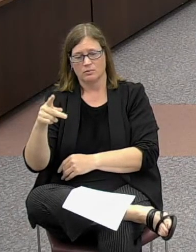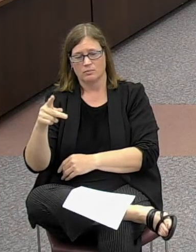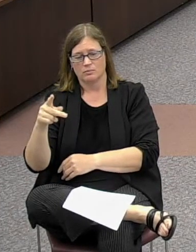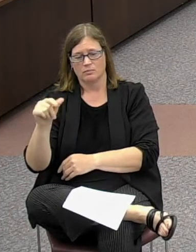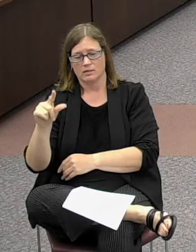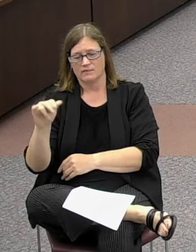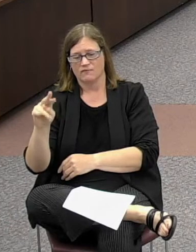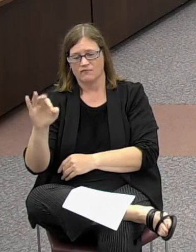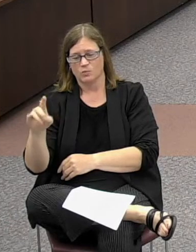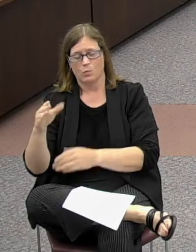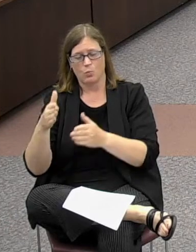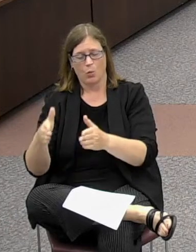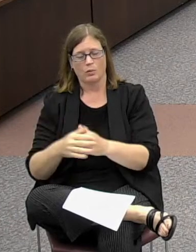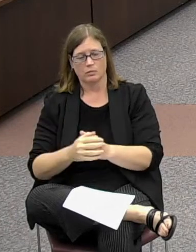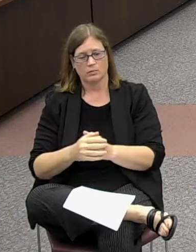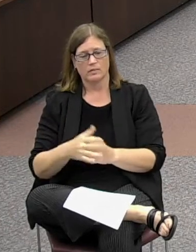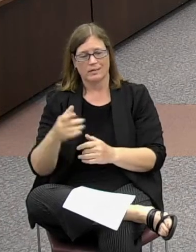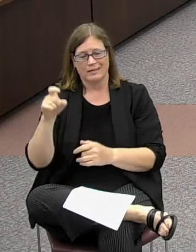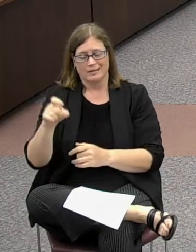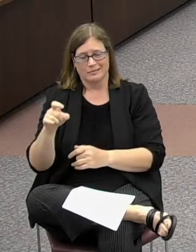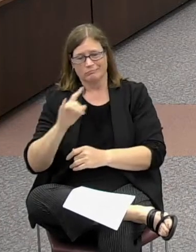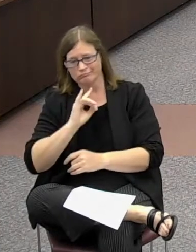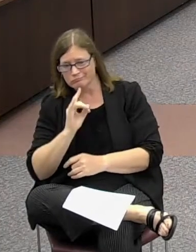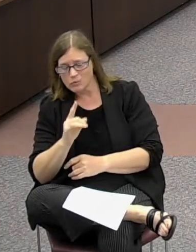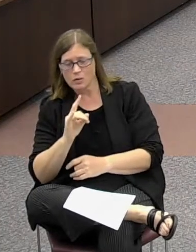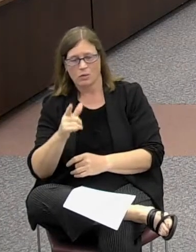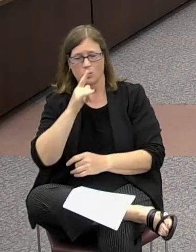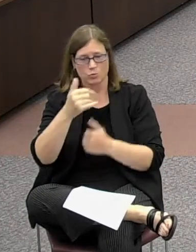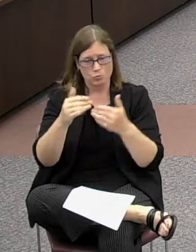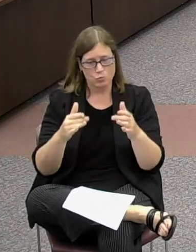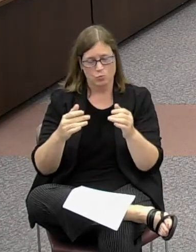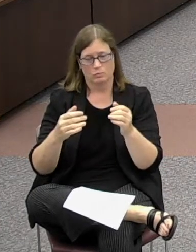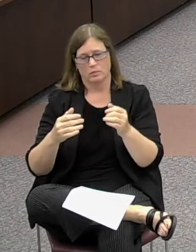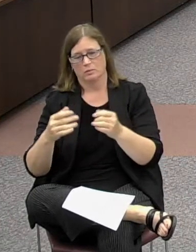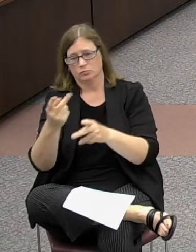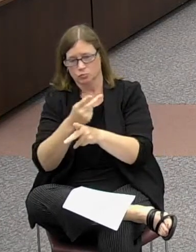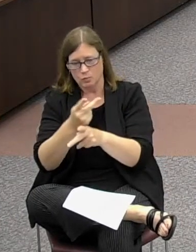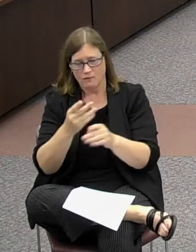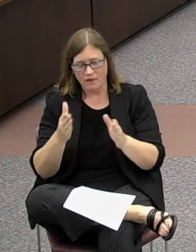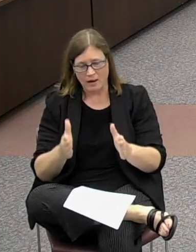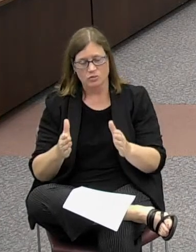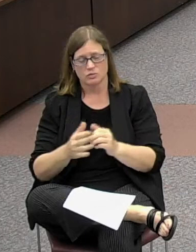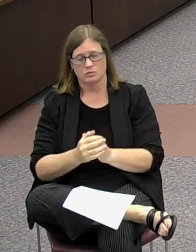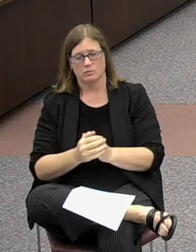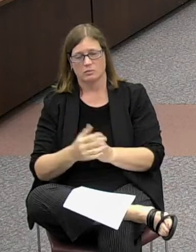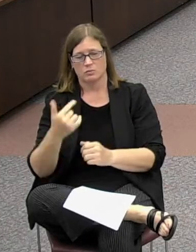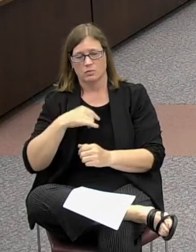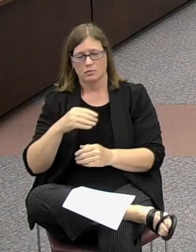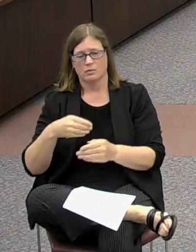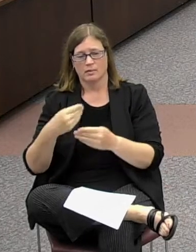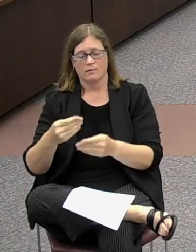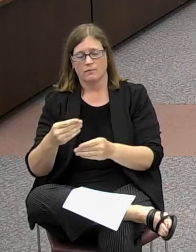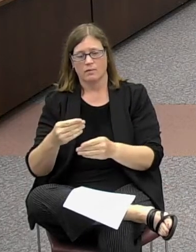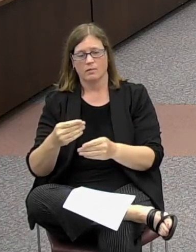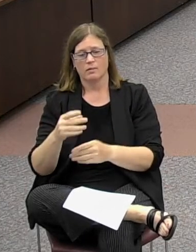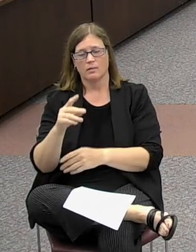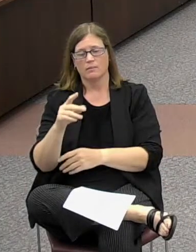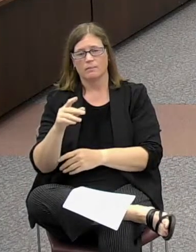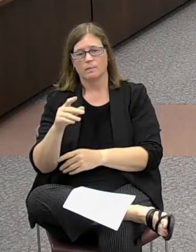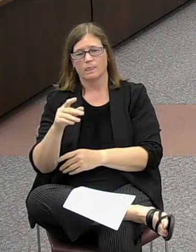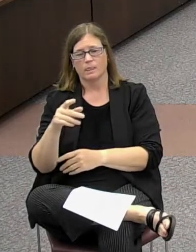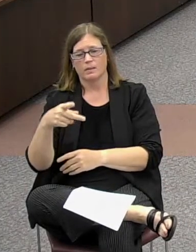for paraprofessionals, custodians, and lunchroom supervisors beginning this fall. District 202 will administer and reimburse paraprofessionals who need to take